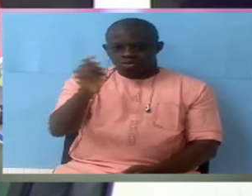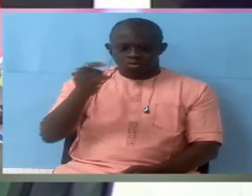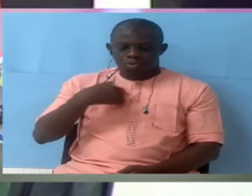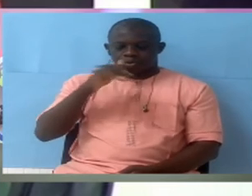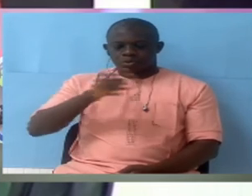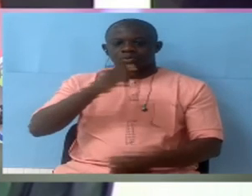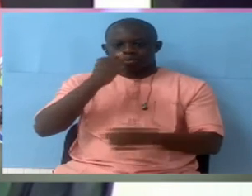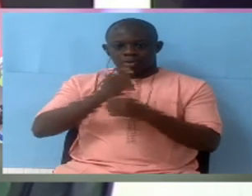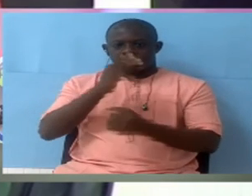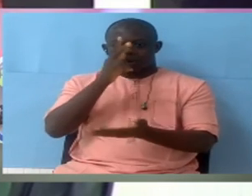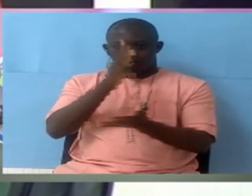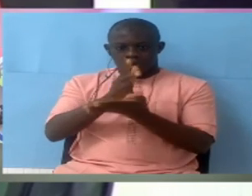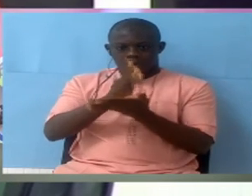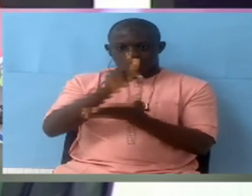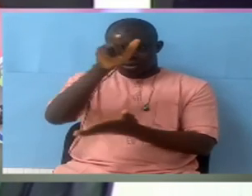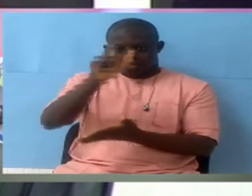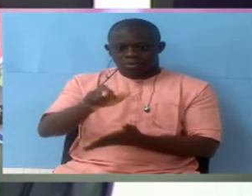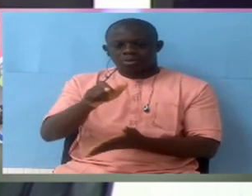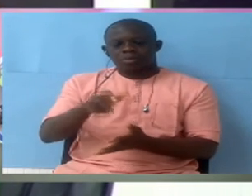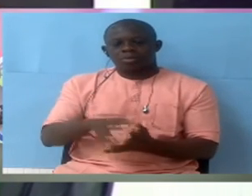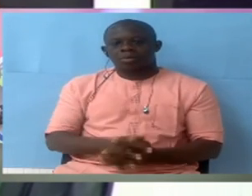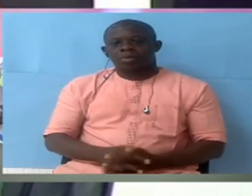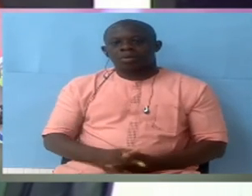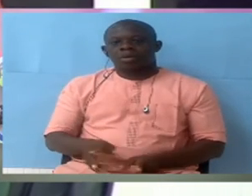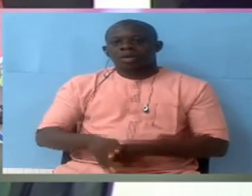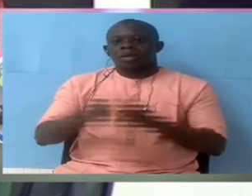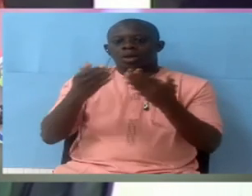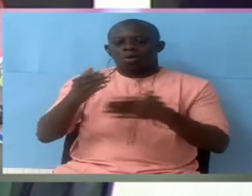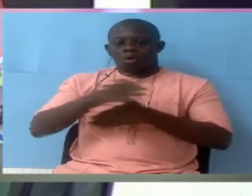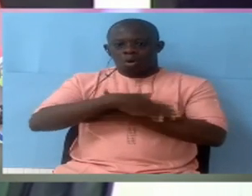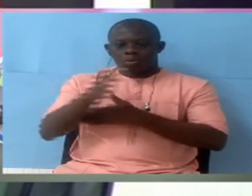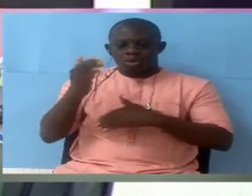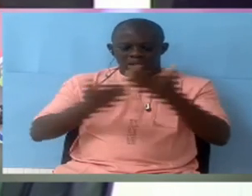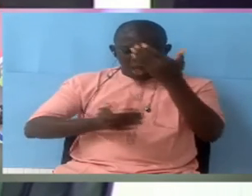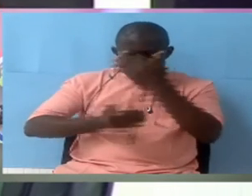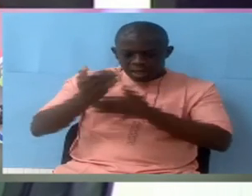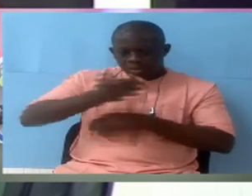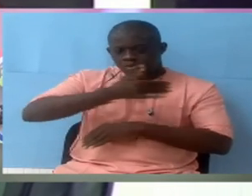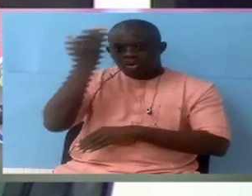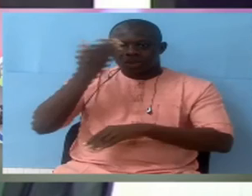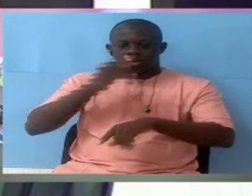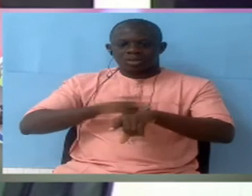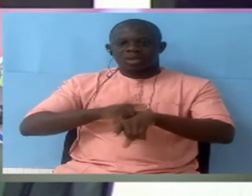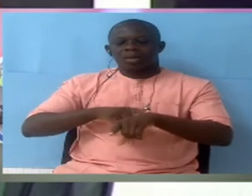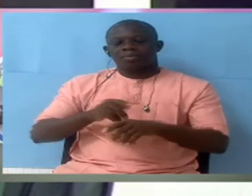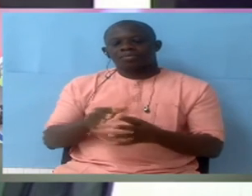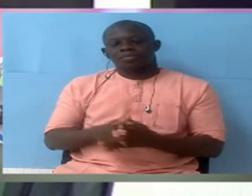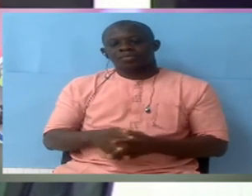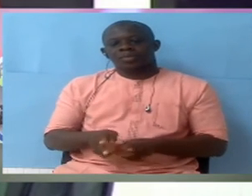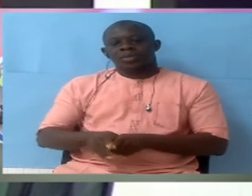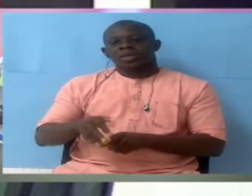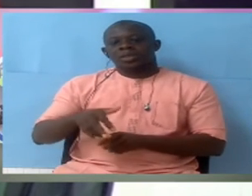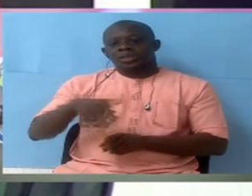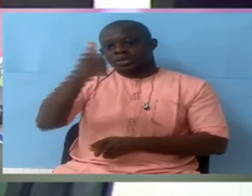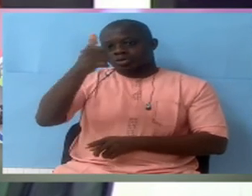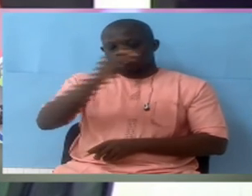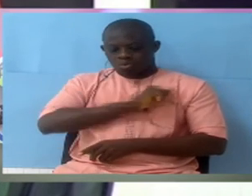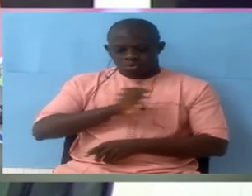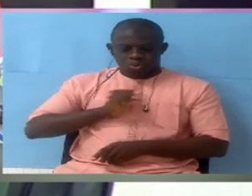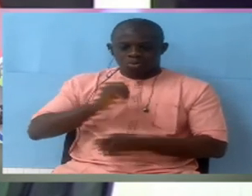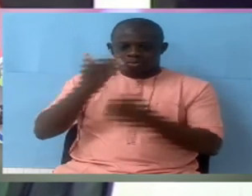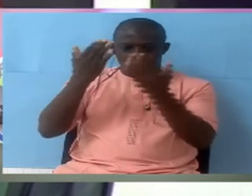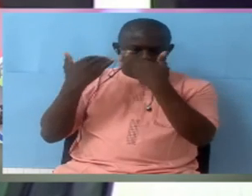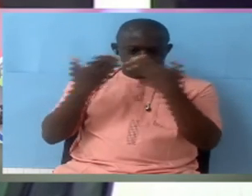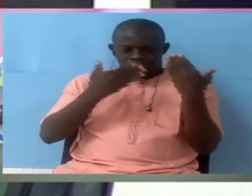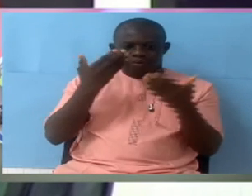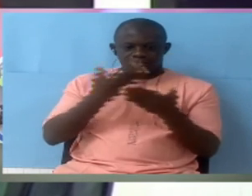ne legi ñun ay sédé la ñuy doon. They opened us early in the morning. Ñu ubbi ñu ci subatel. Six of us, we took bath and went